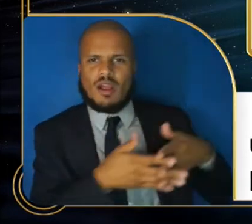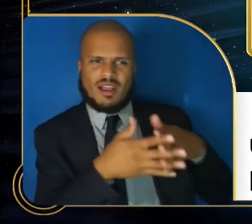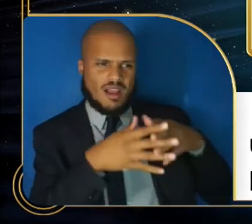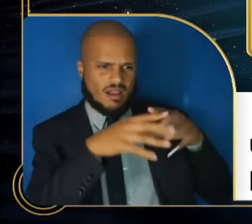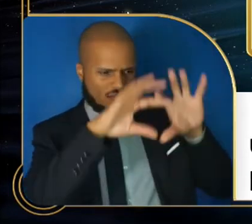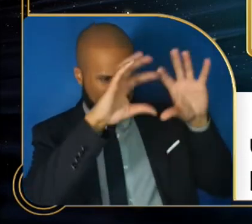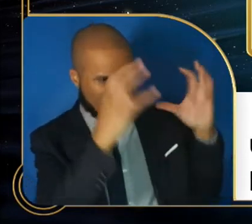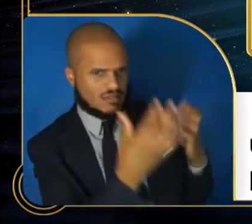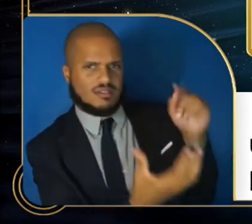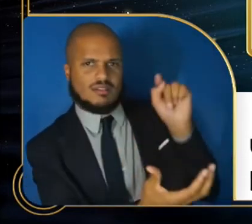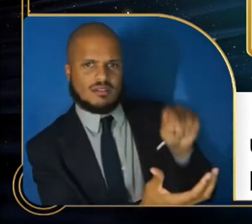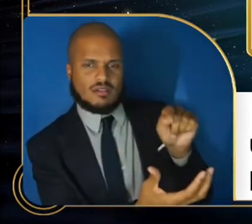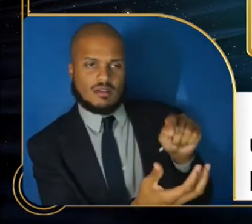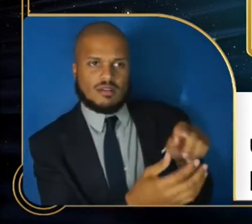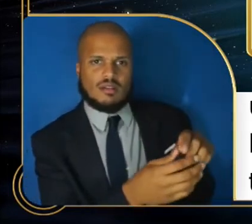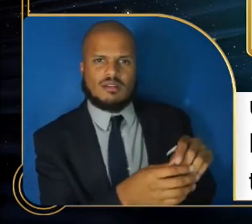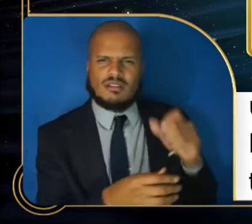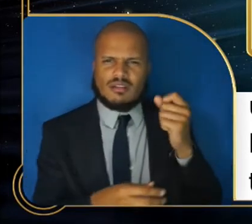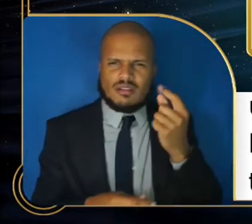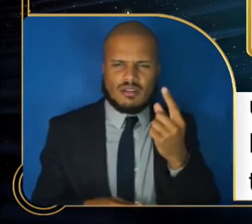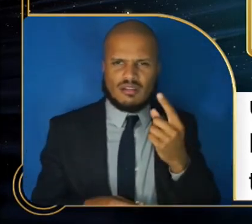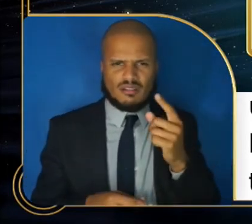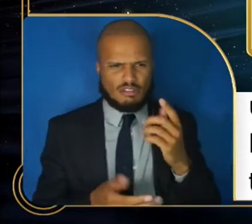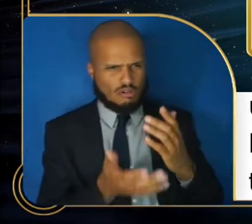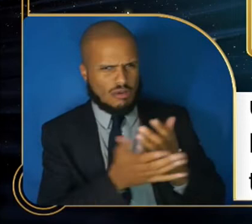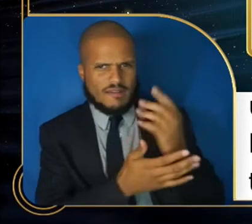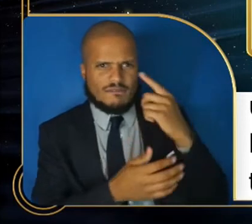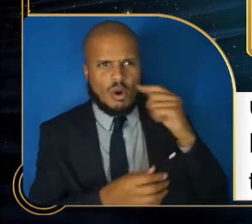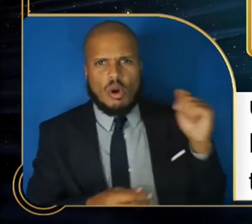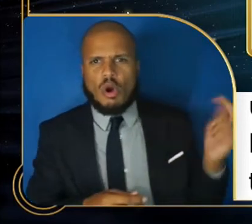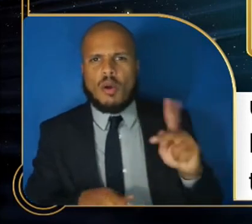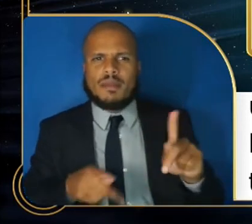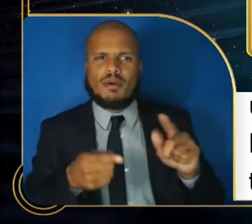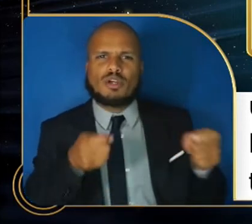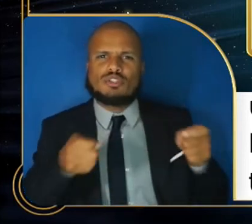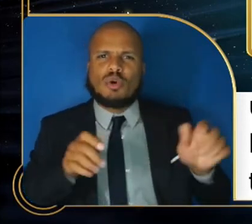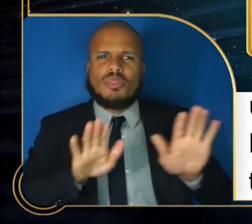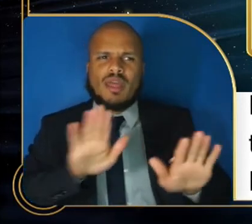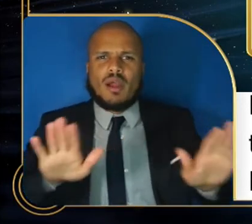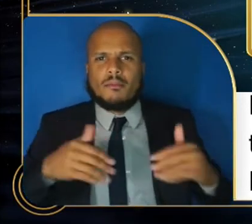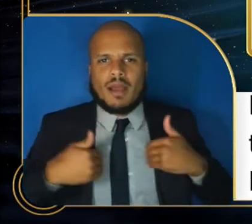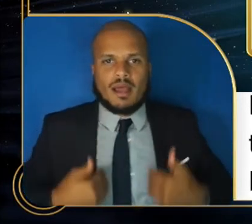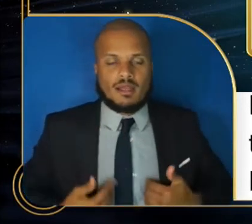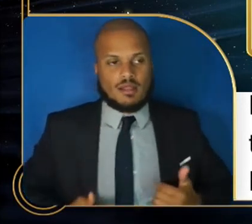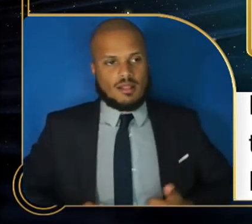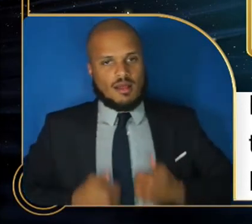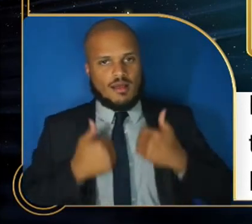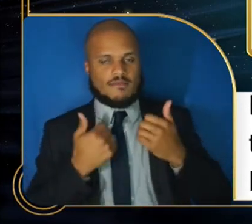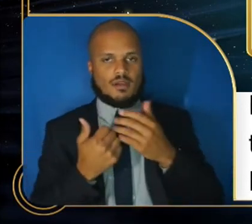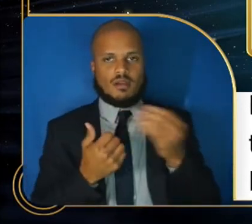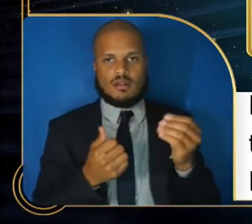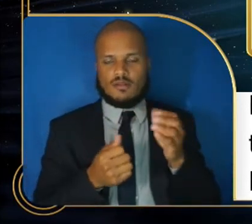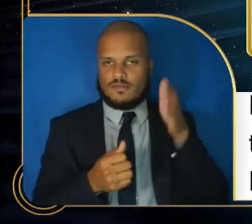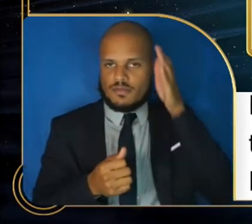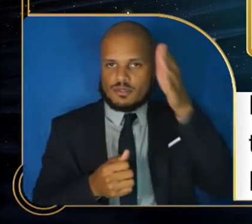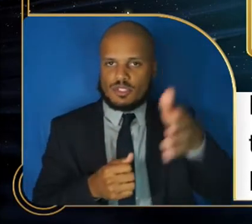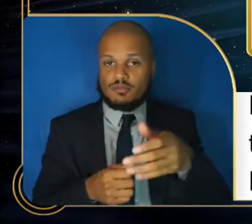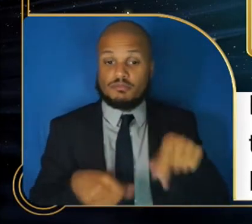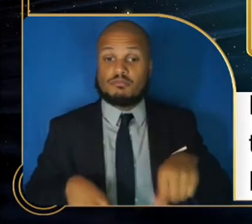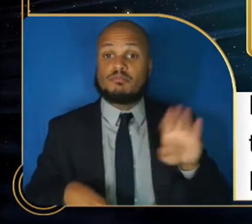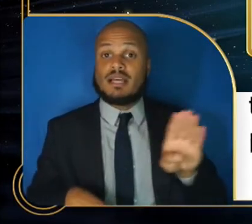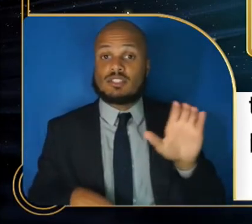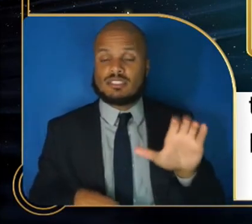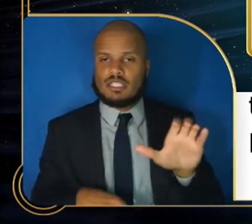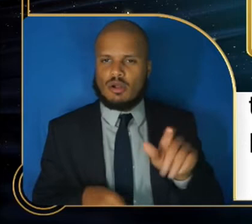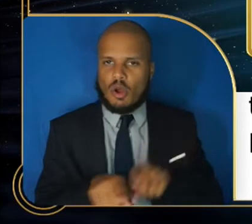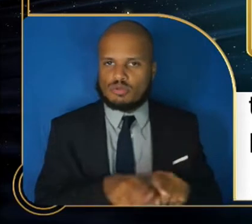the right of all people to control their bodies, lives, and futures. The Bazelon Center is also leading